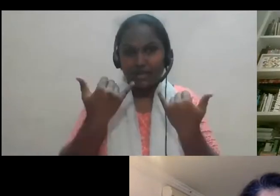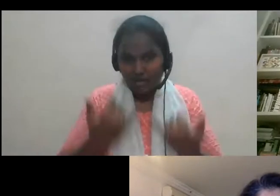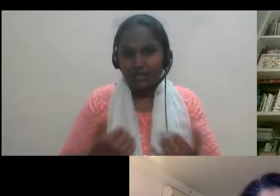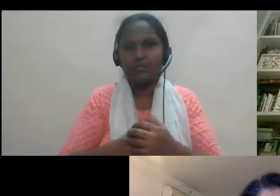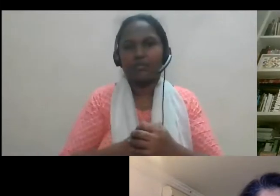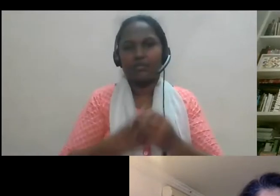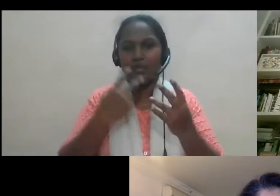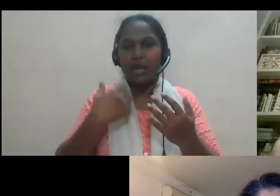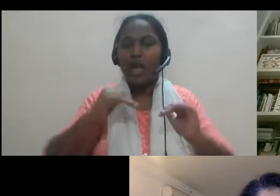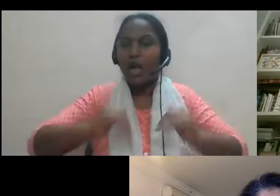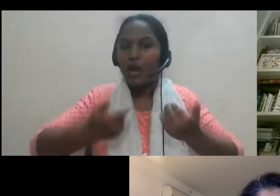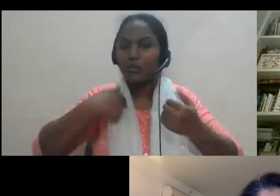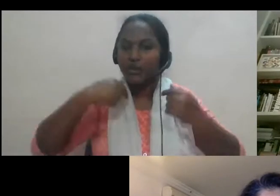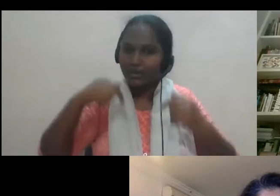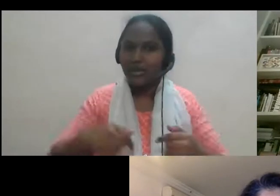to see how we can